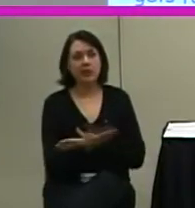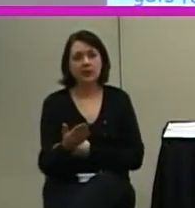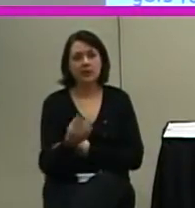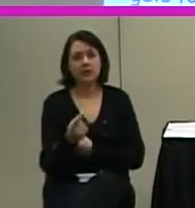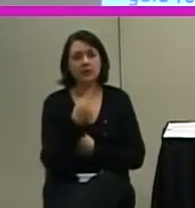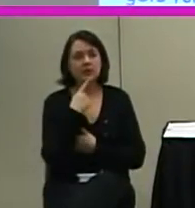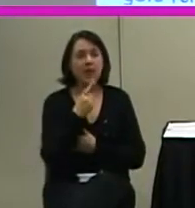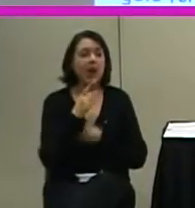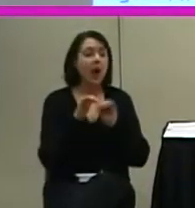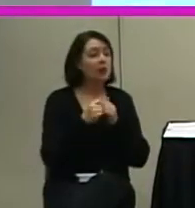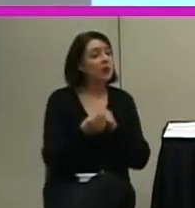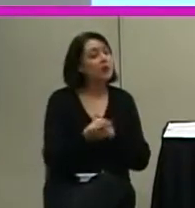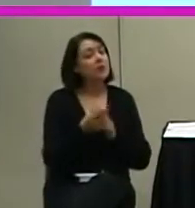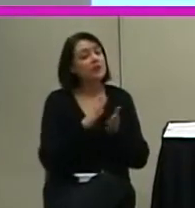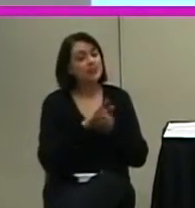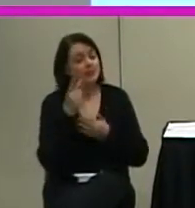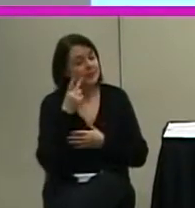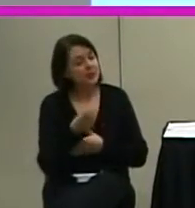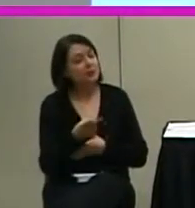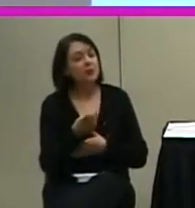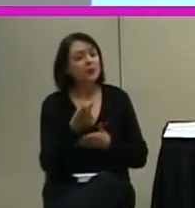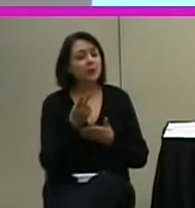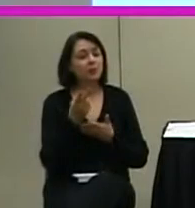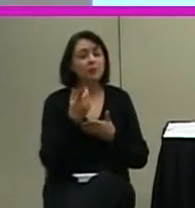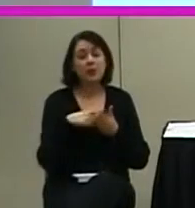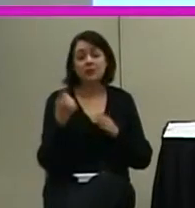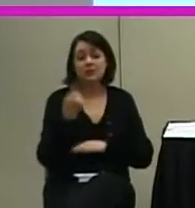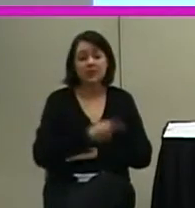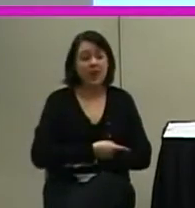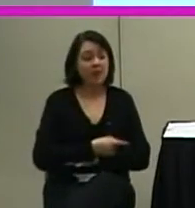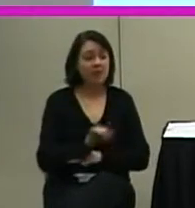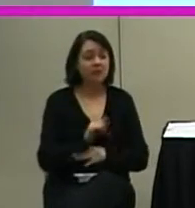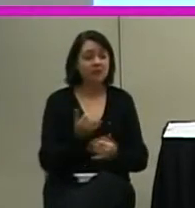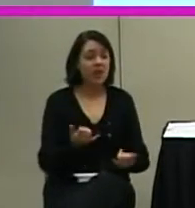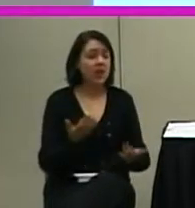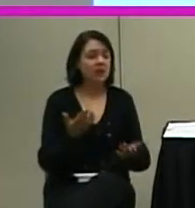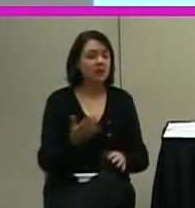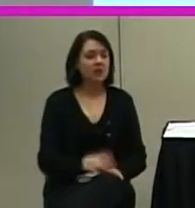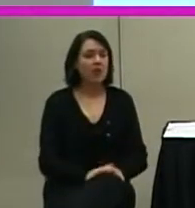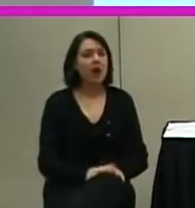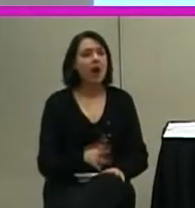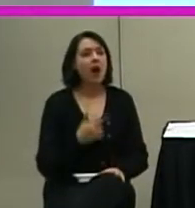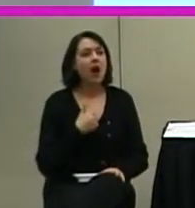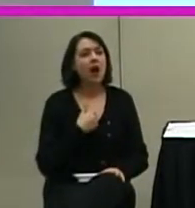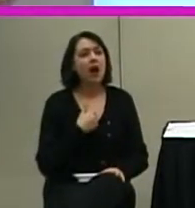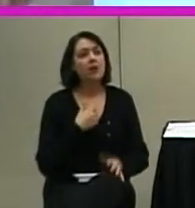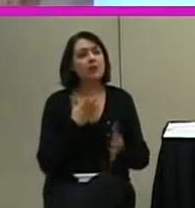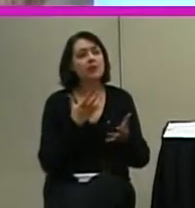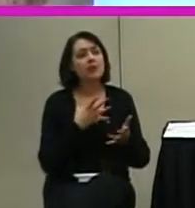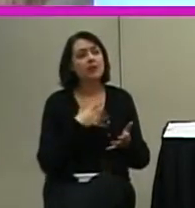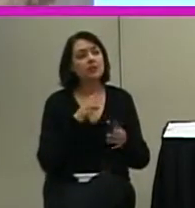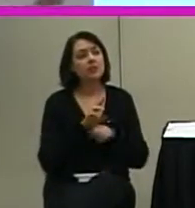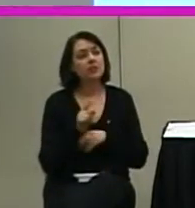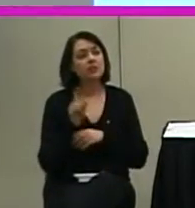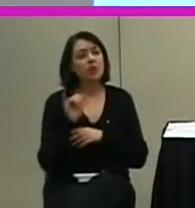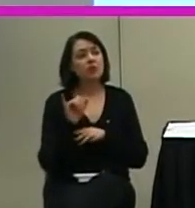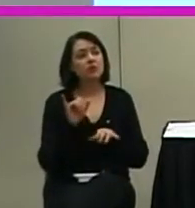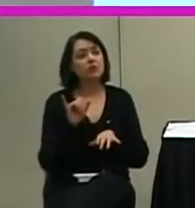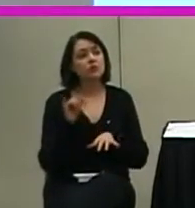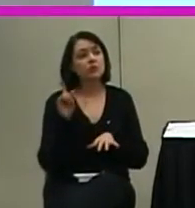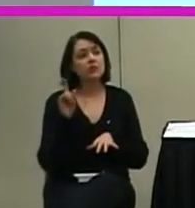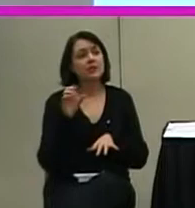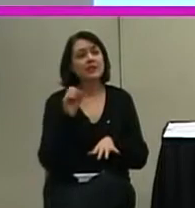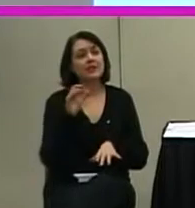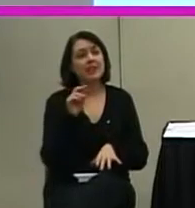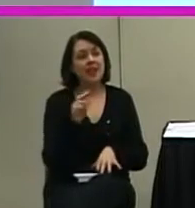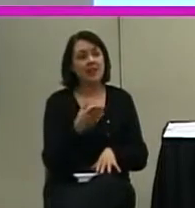say, how are you? Nice to see you. What's your day going to be like? I would like to use this to also do this scan